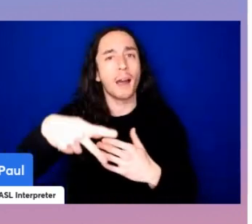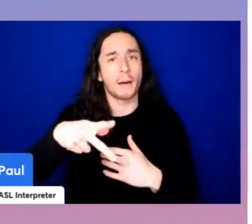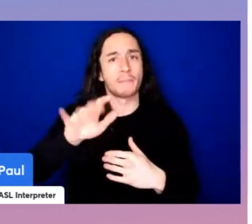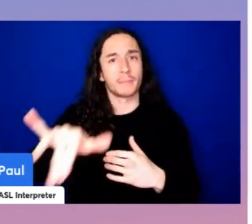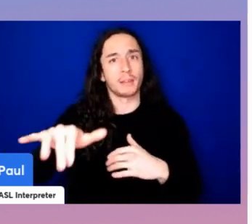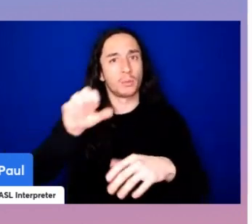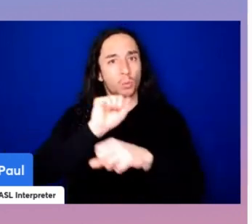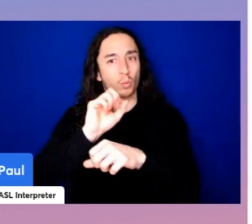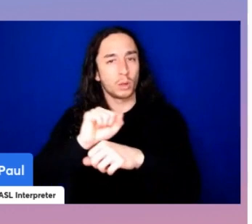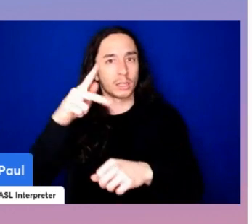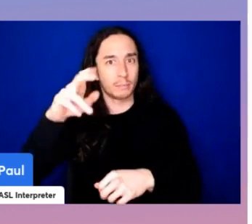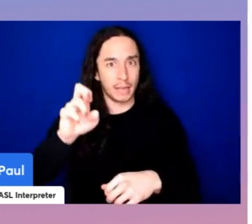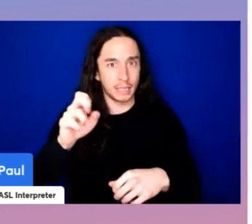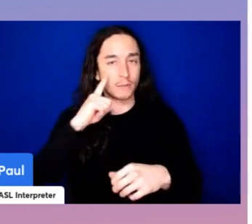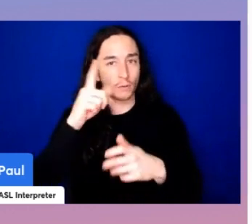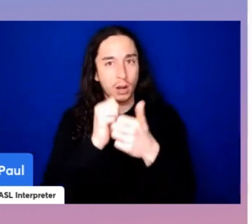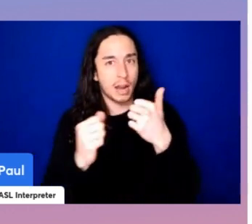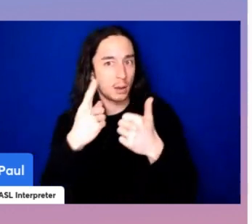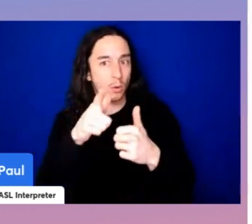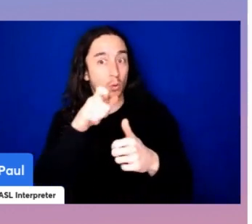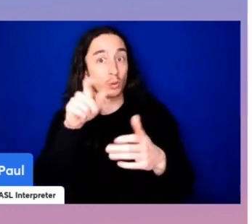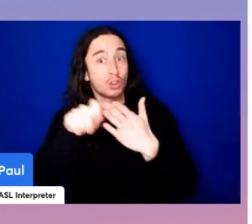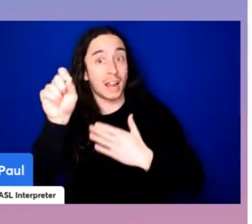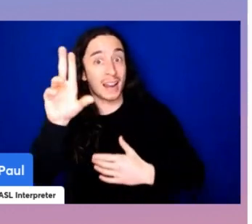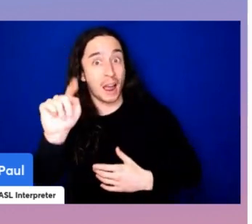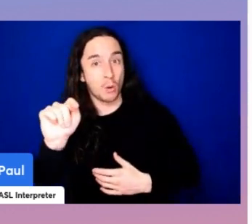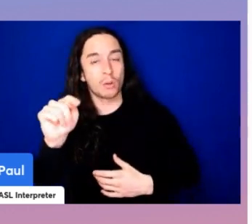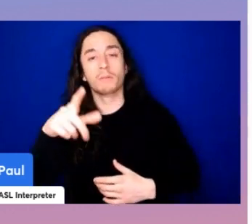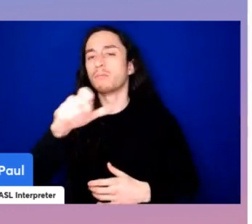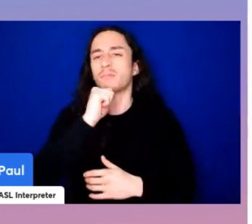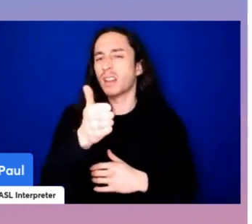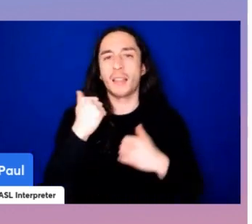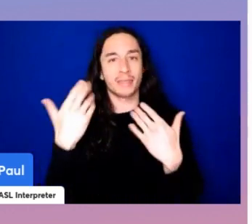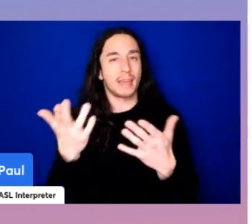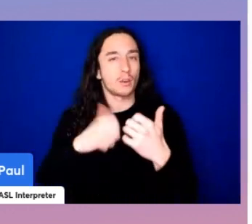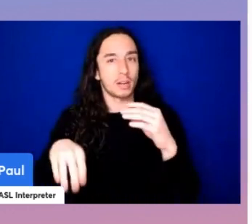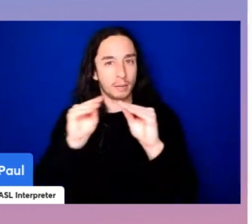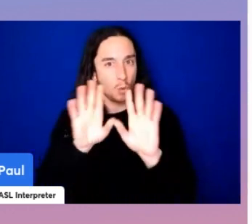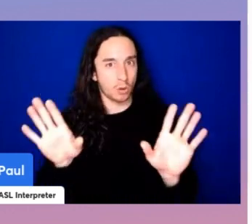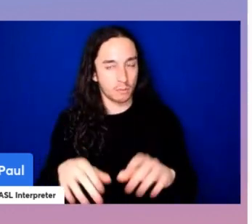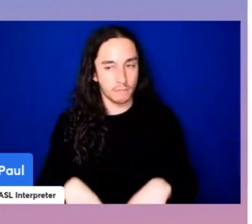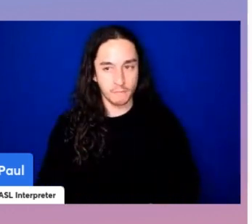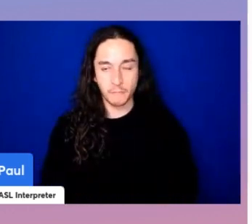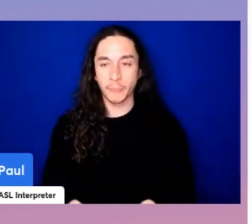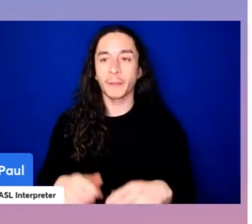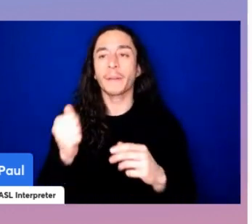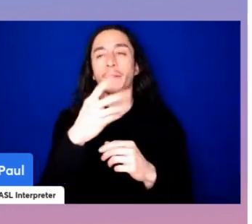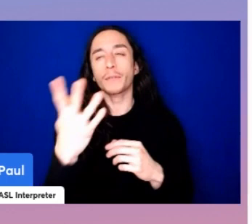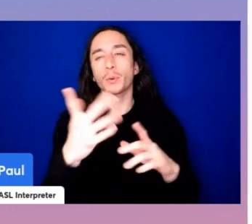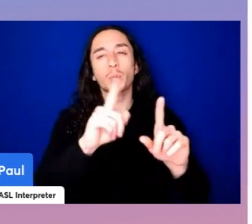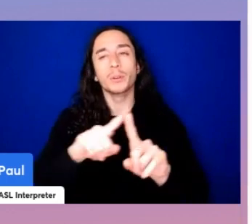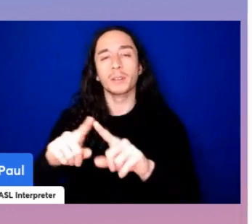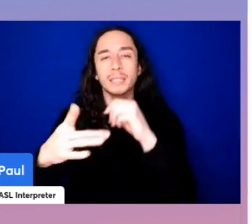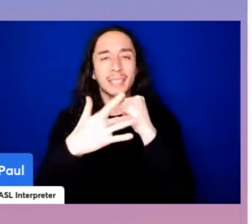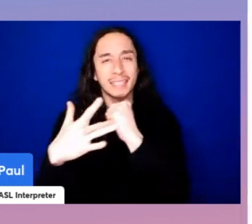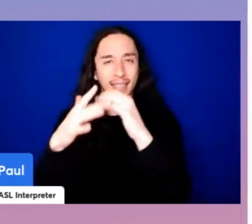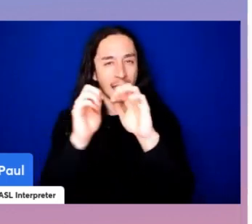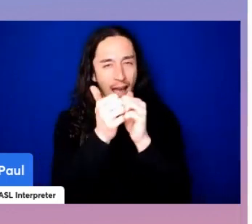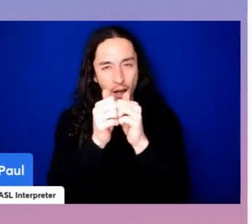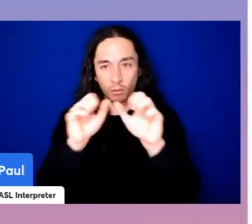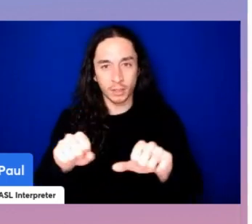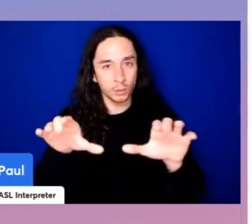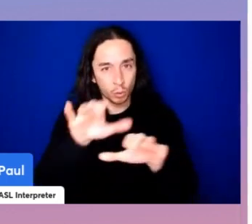that the person who had checked it out is no longer there. And there's a couple different techniques to do this.